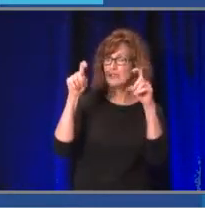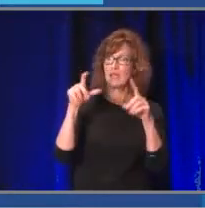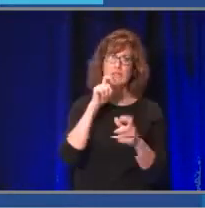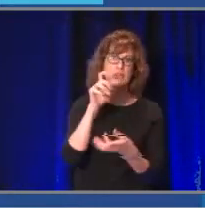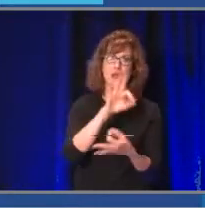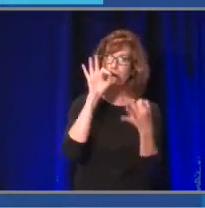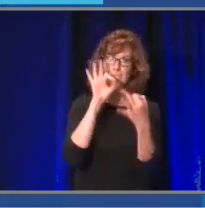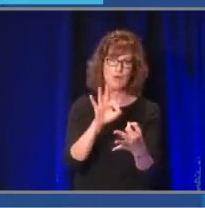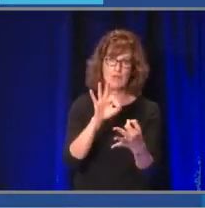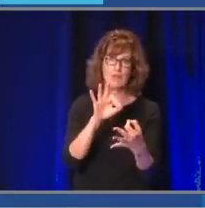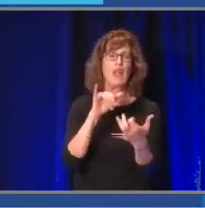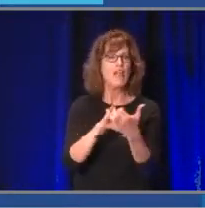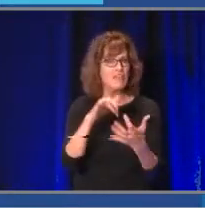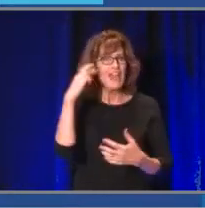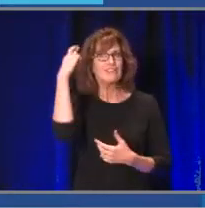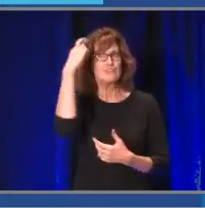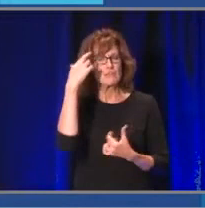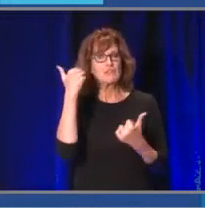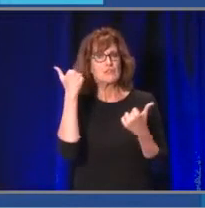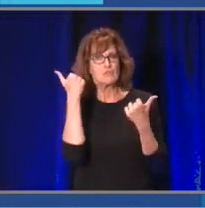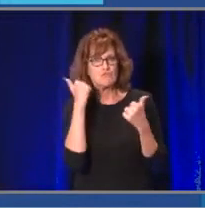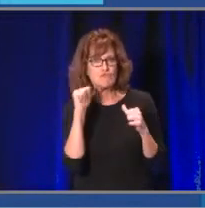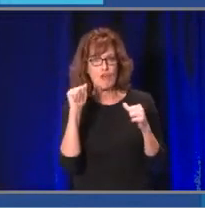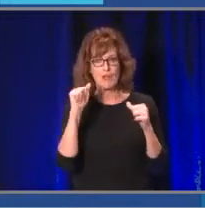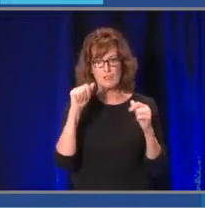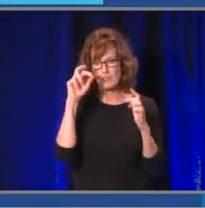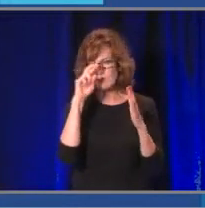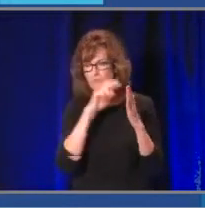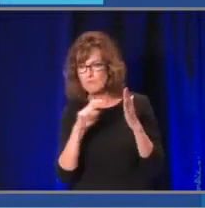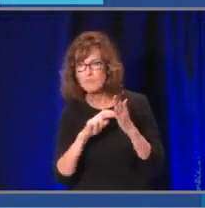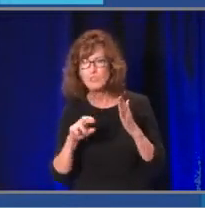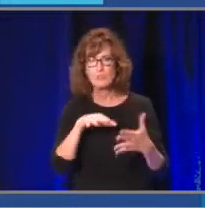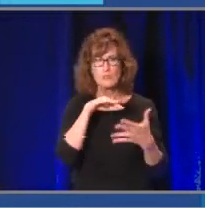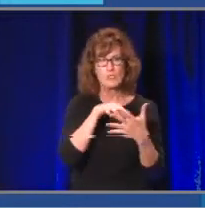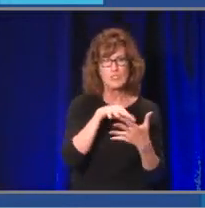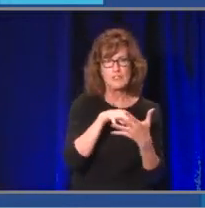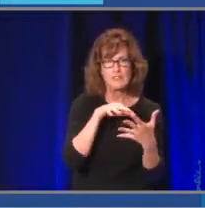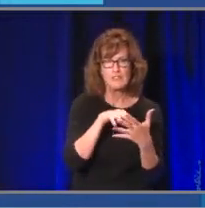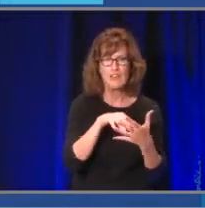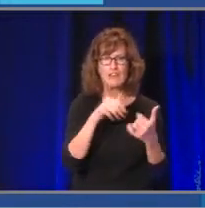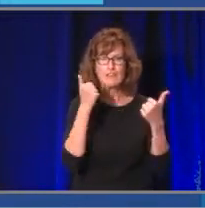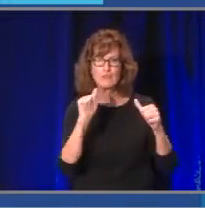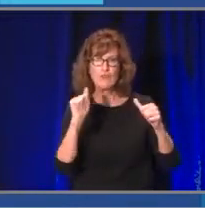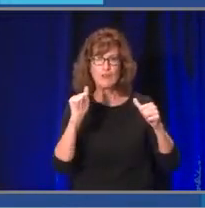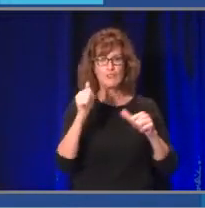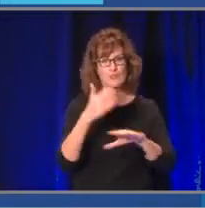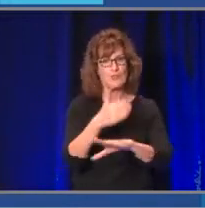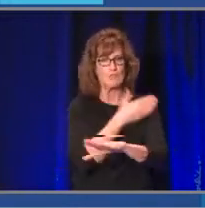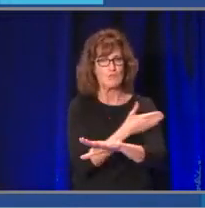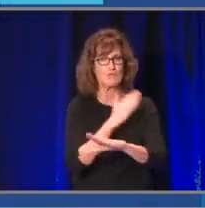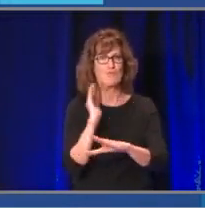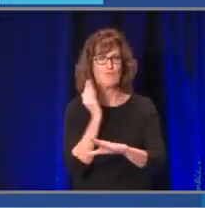better diagnose prostate cancer and really understand who we need to even do a biopsy on.